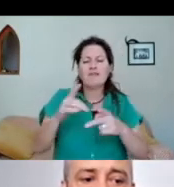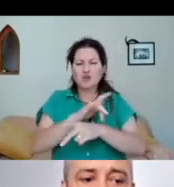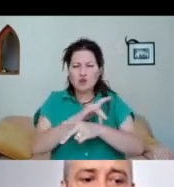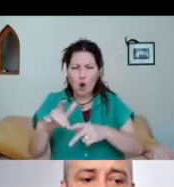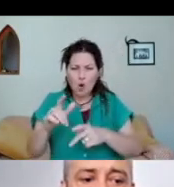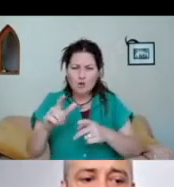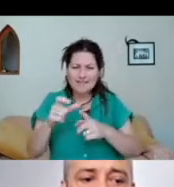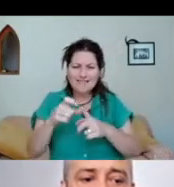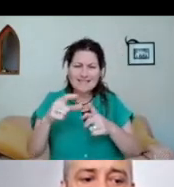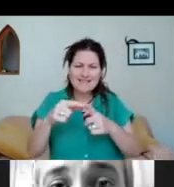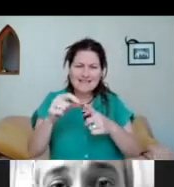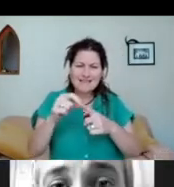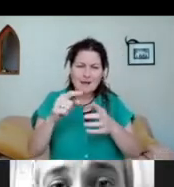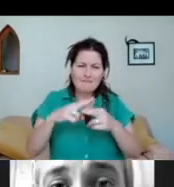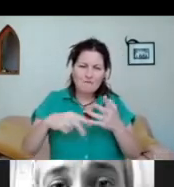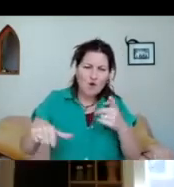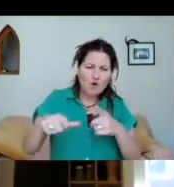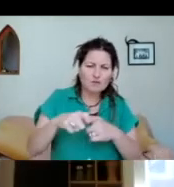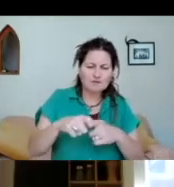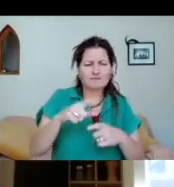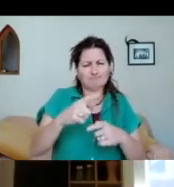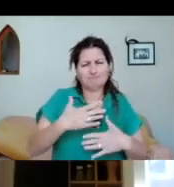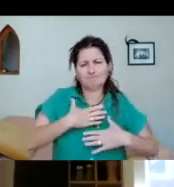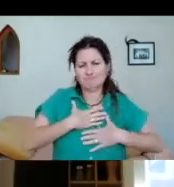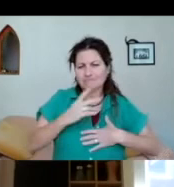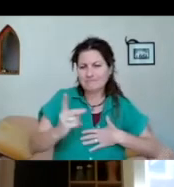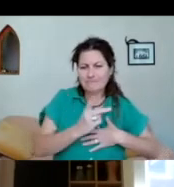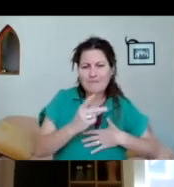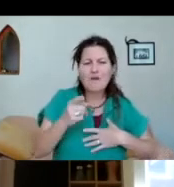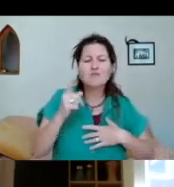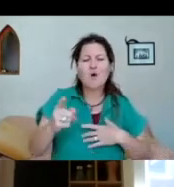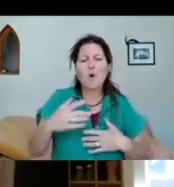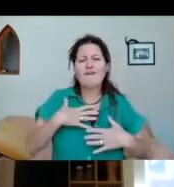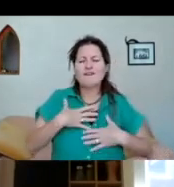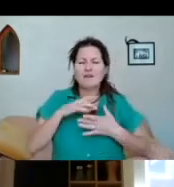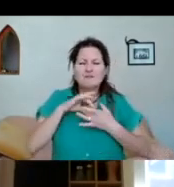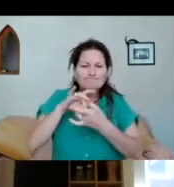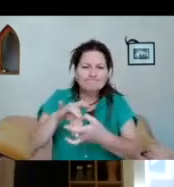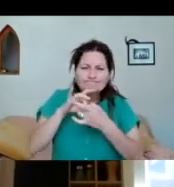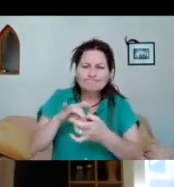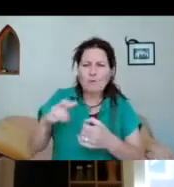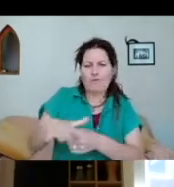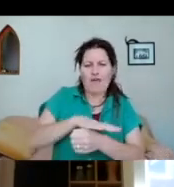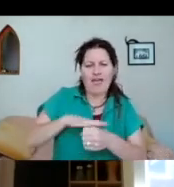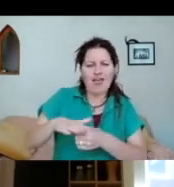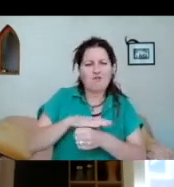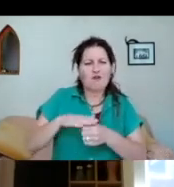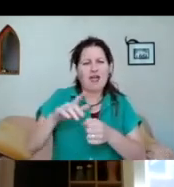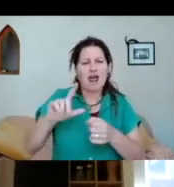of feel a little bit of an affinity with the whole sort of Deptford Lewisham area, even though I actually live in Islington.